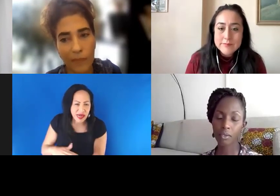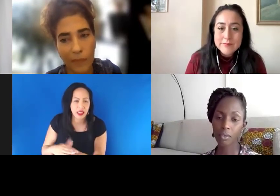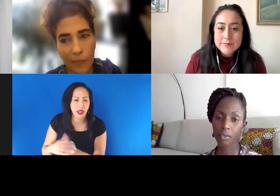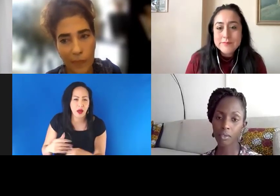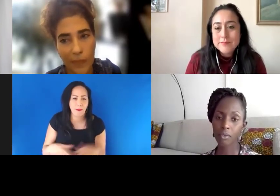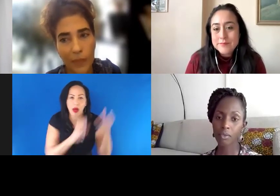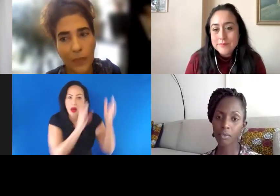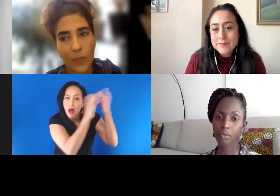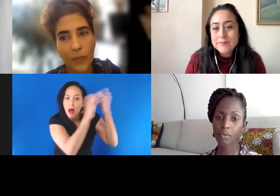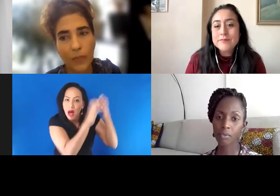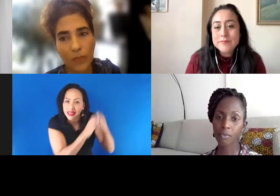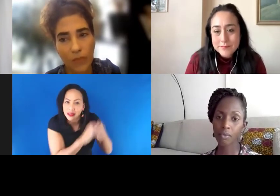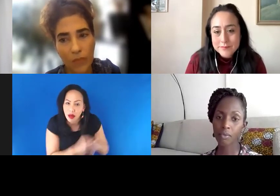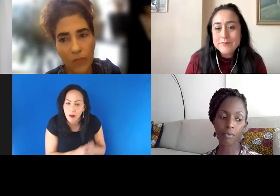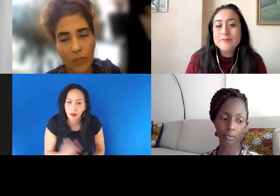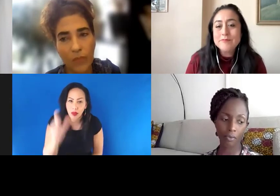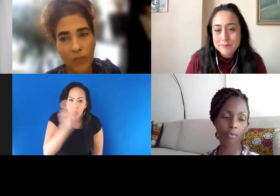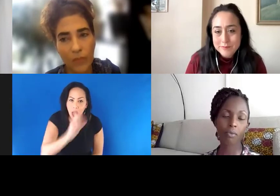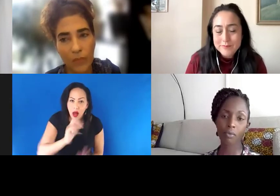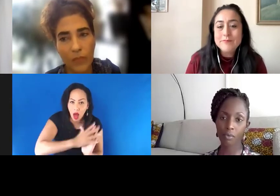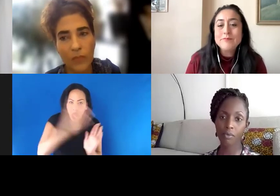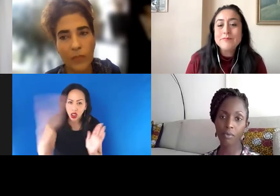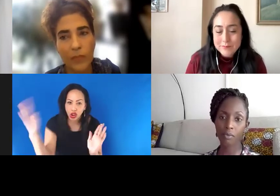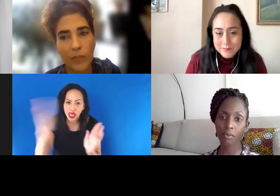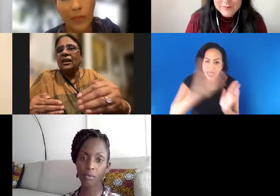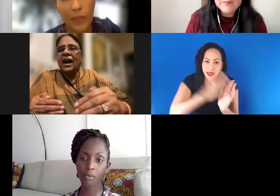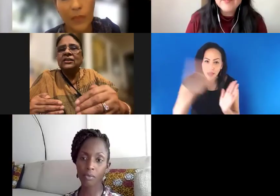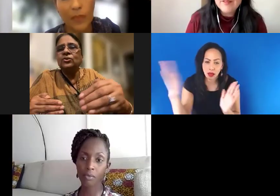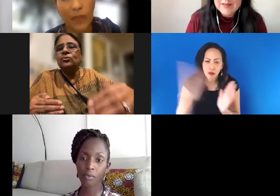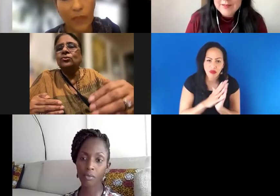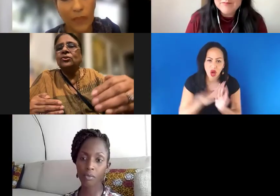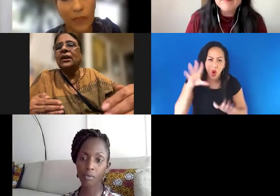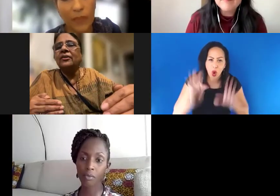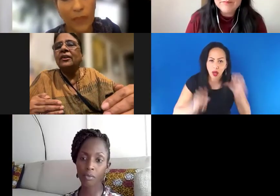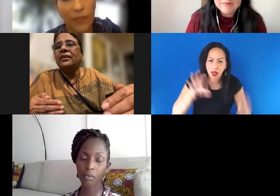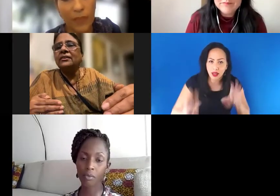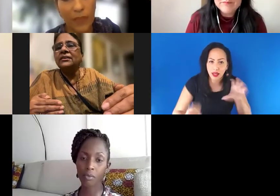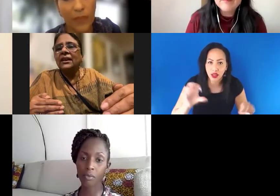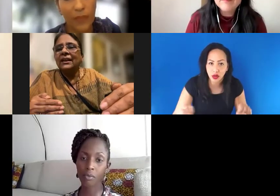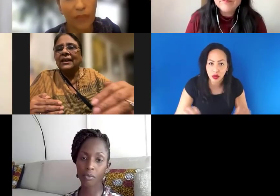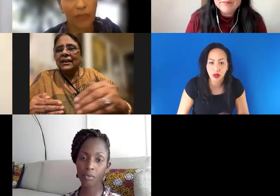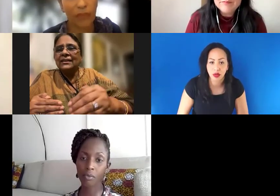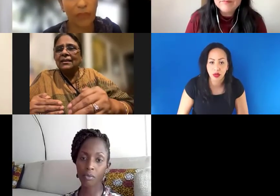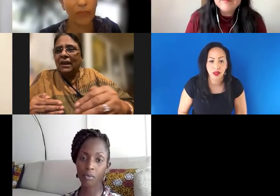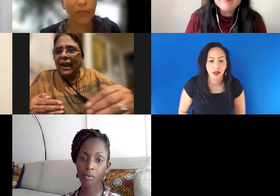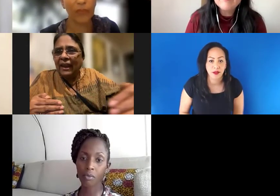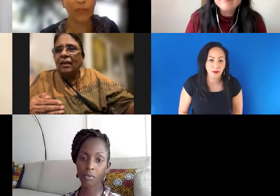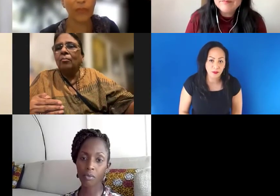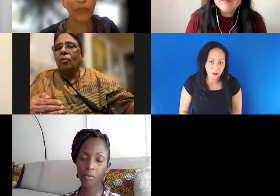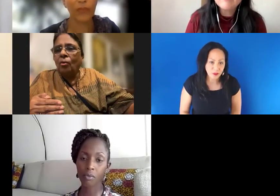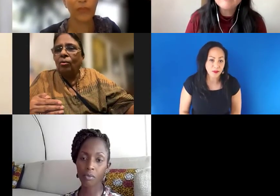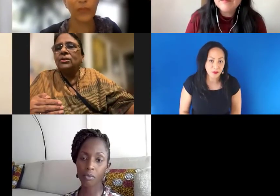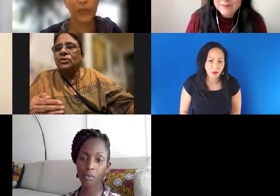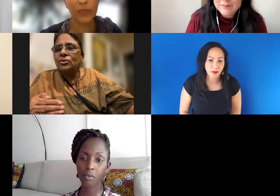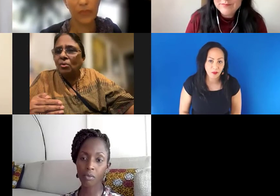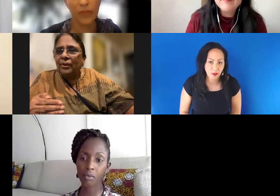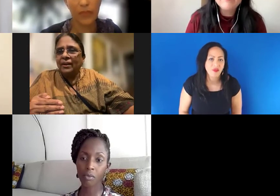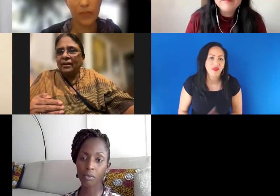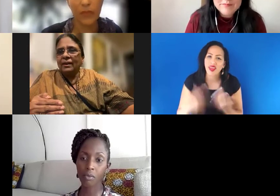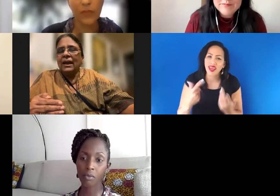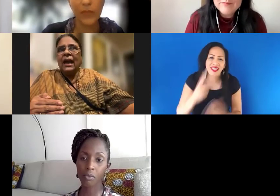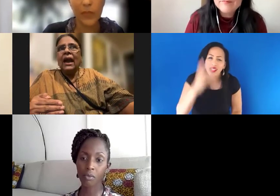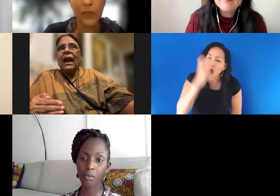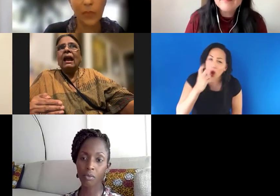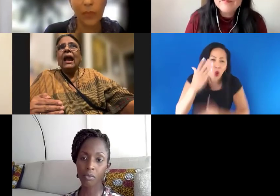that color, that colonization is not just the last 200 to 300 years. It's a millennium old